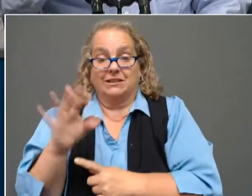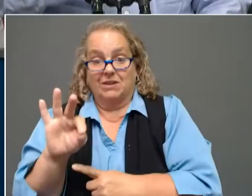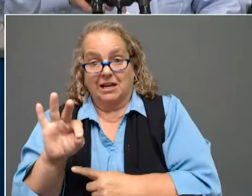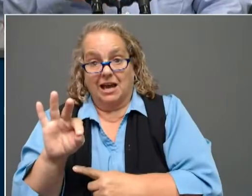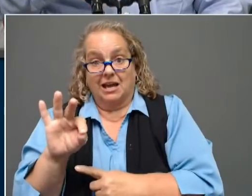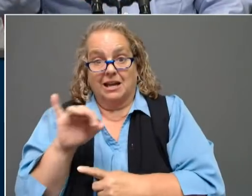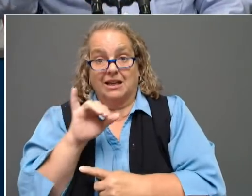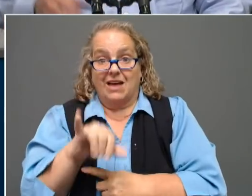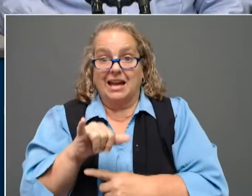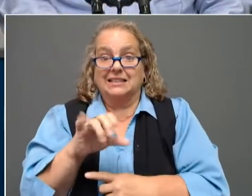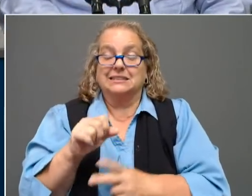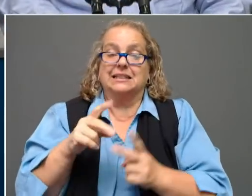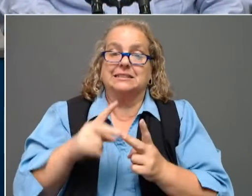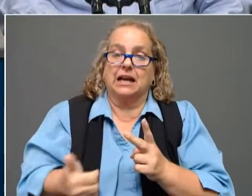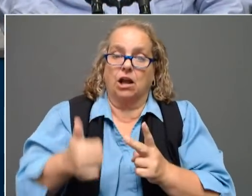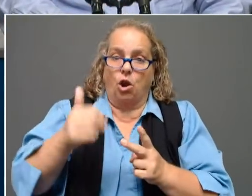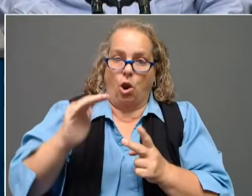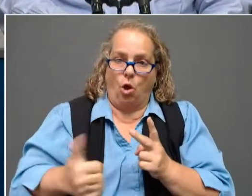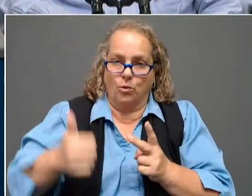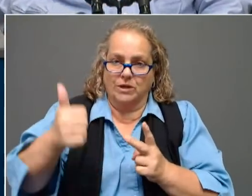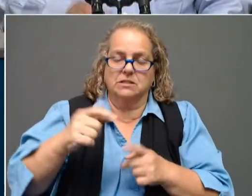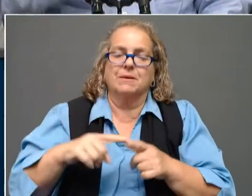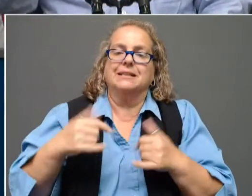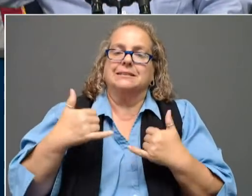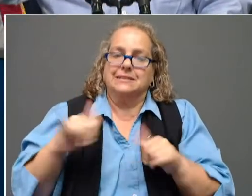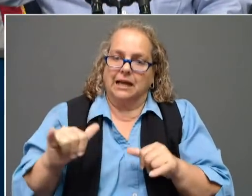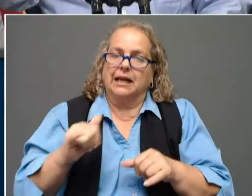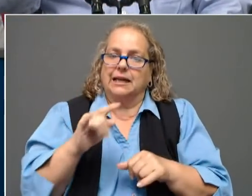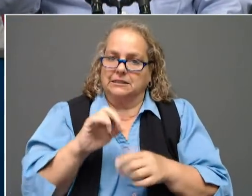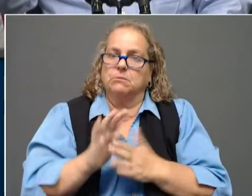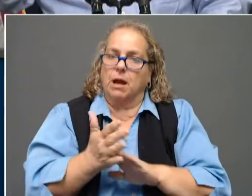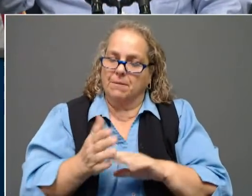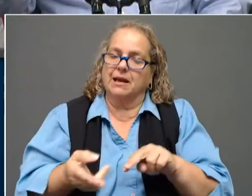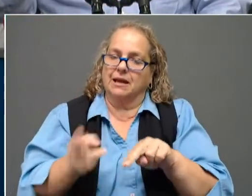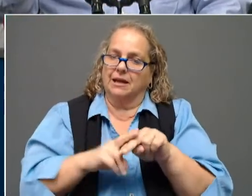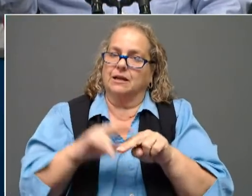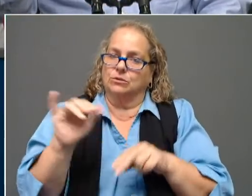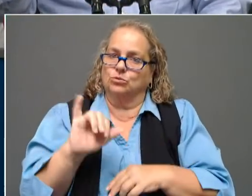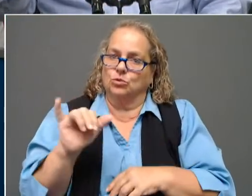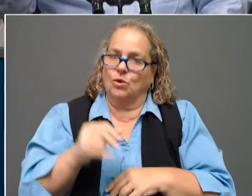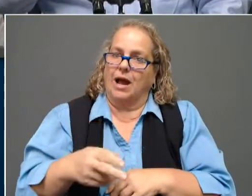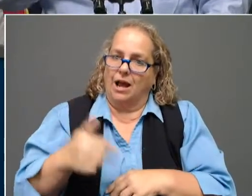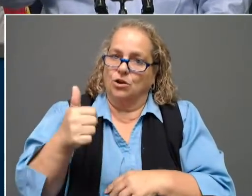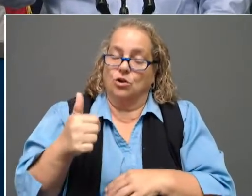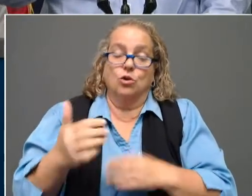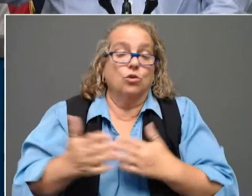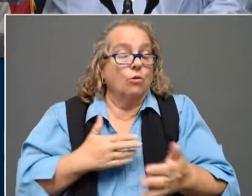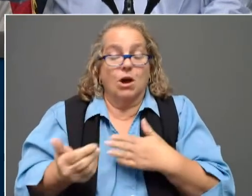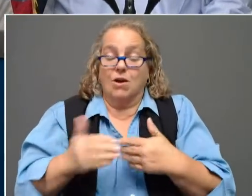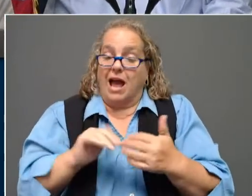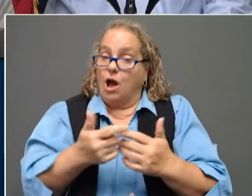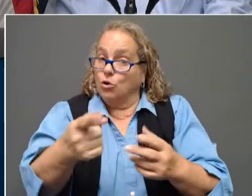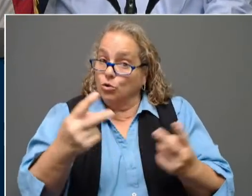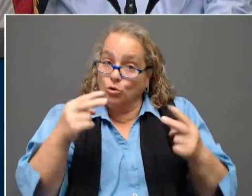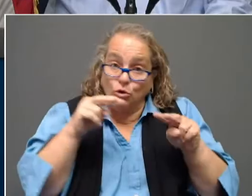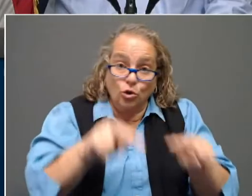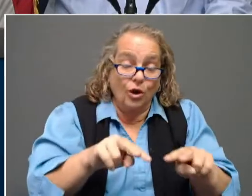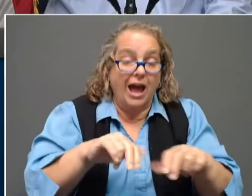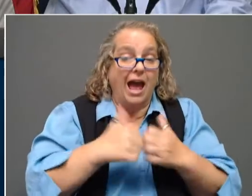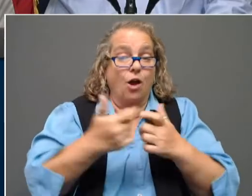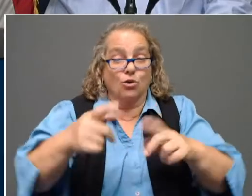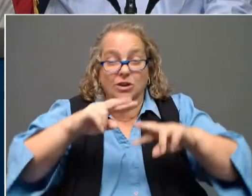the second lowest, though it is certainly getting higher. So no matter how we look at it, no matter how we break it